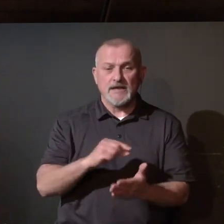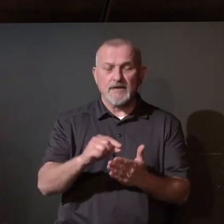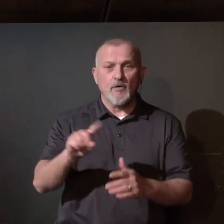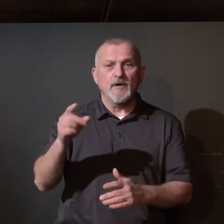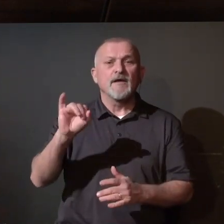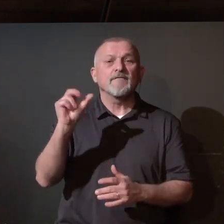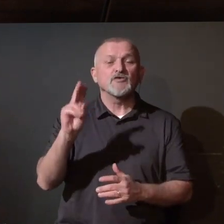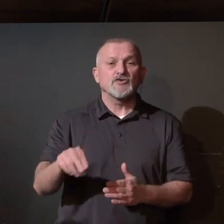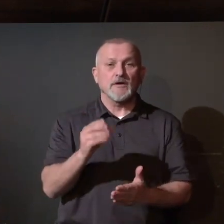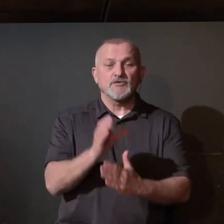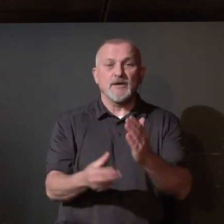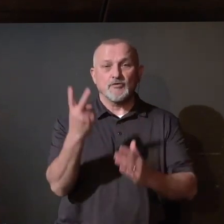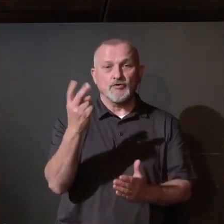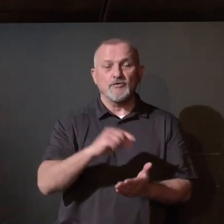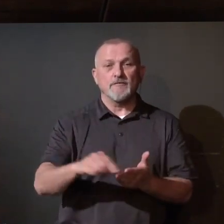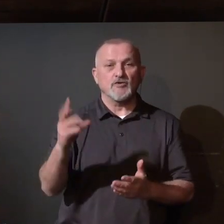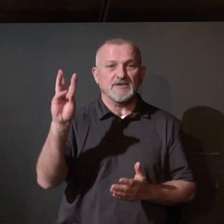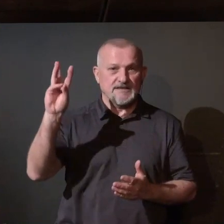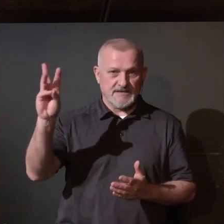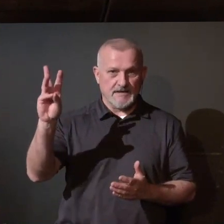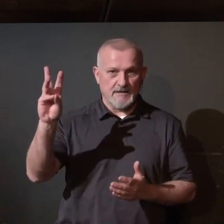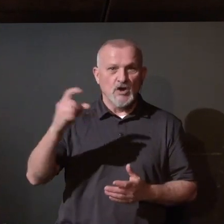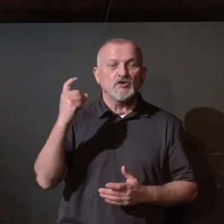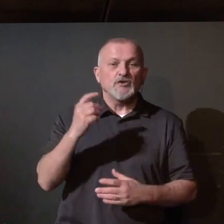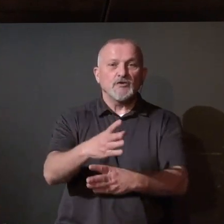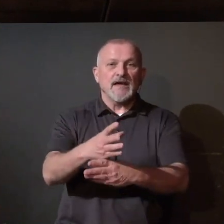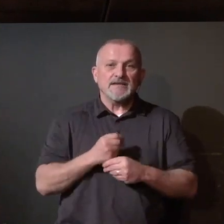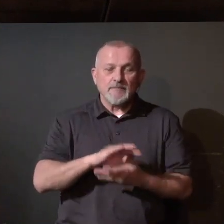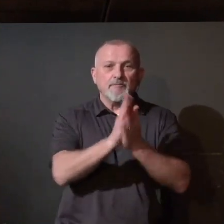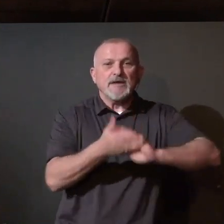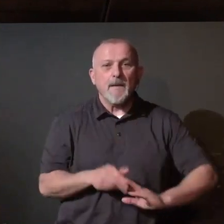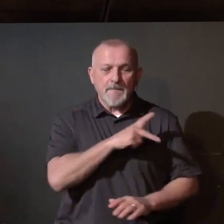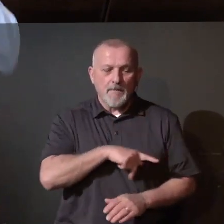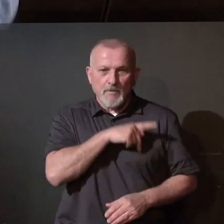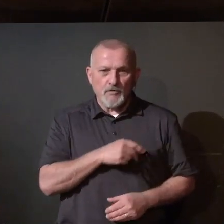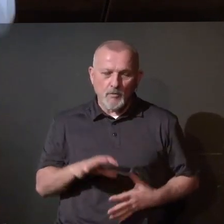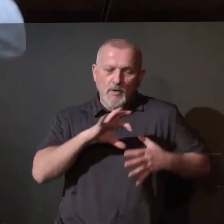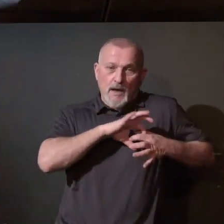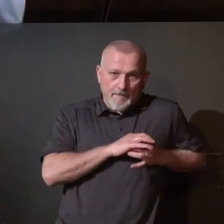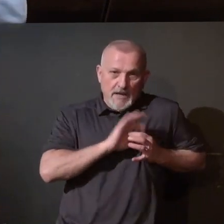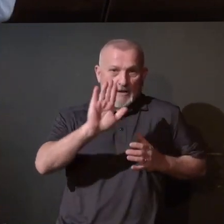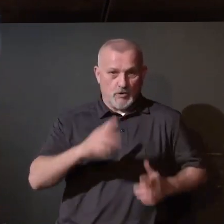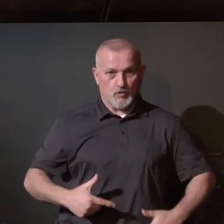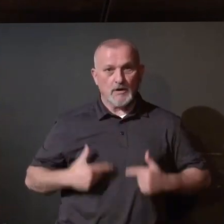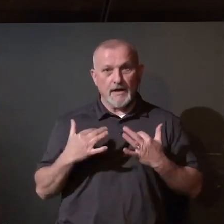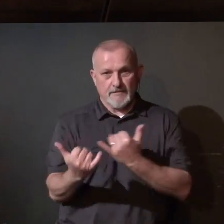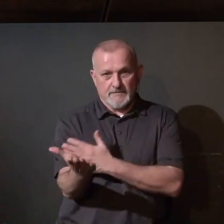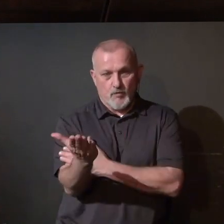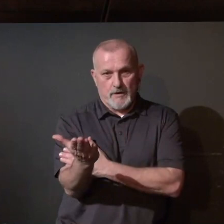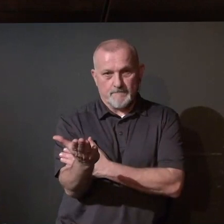1 John chapter 2, verse 6. Look at what he says. You have to take this personal in your life. You have to apply it to your own life this